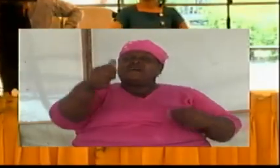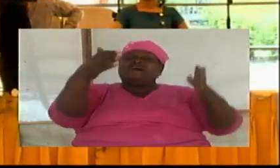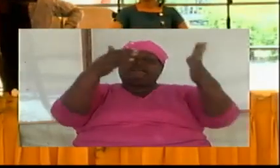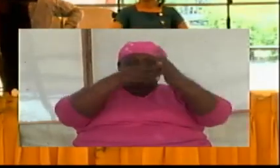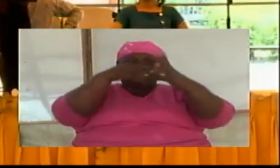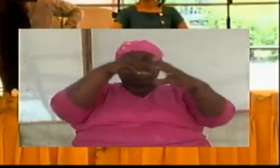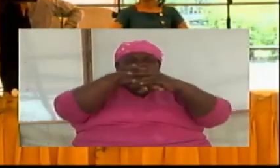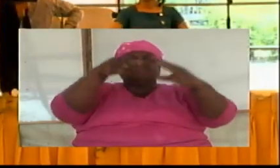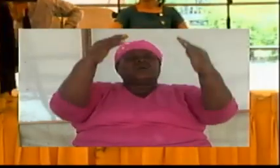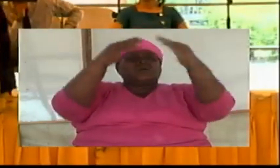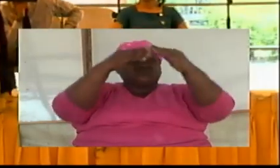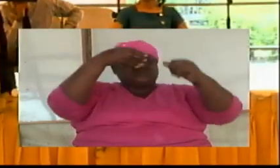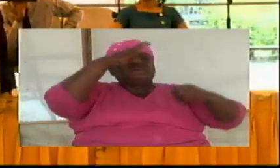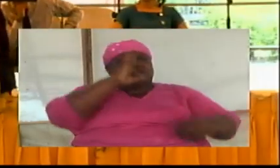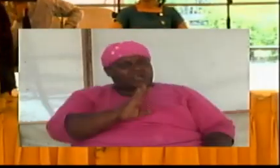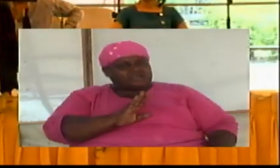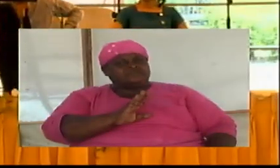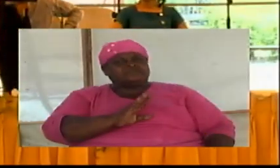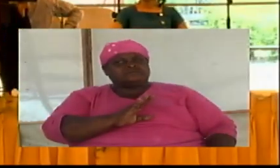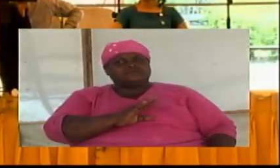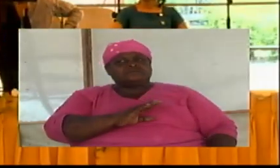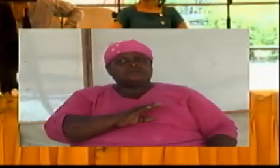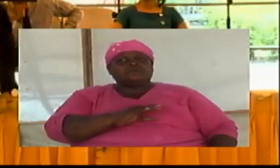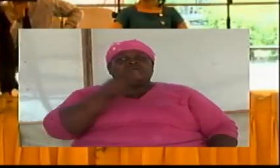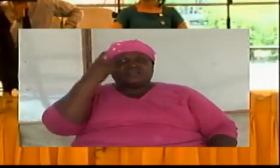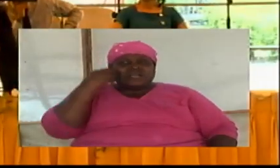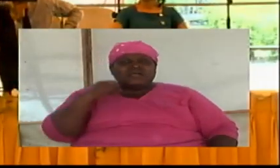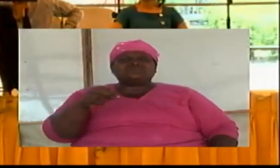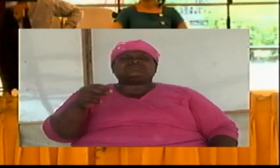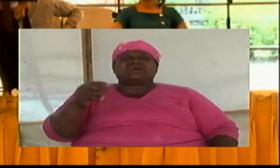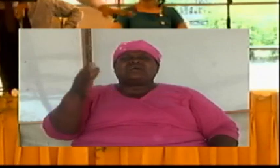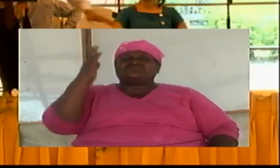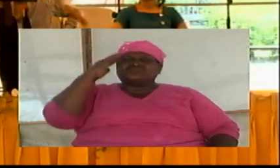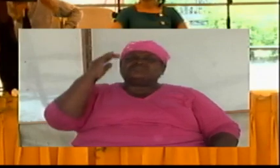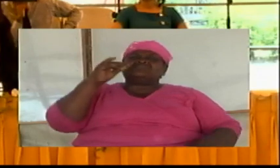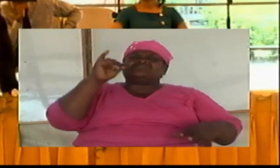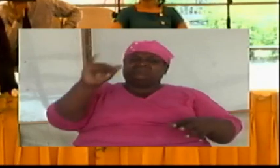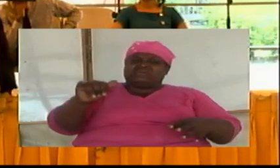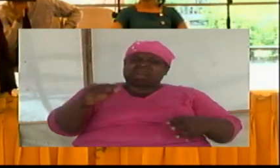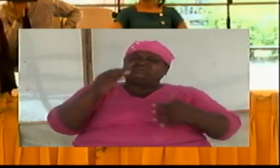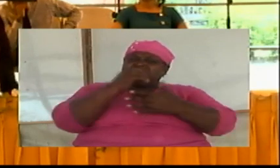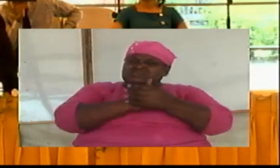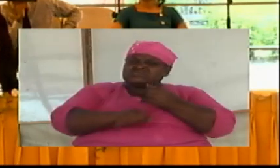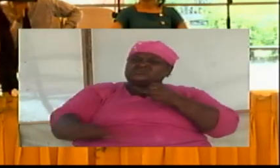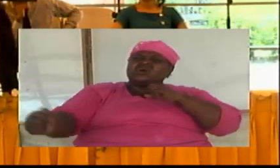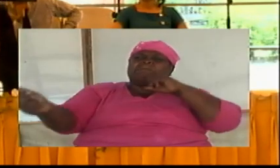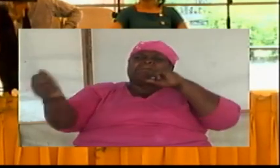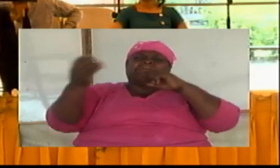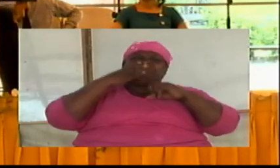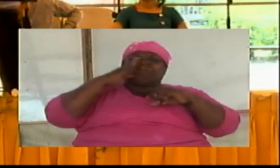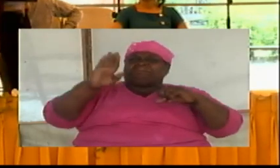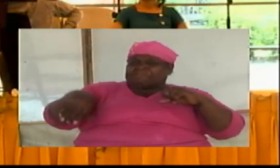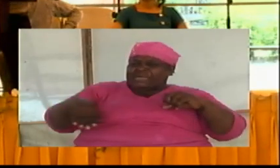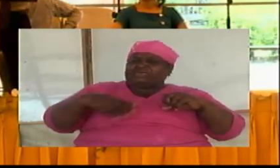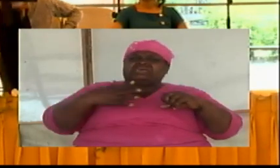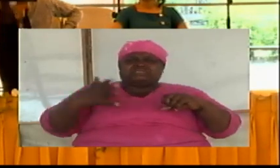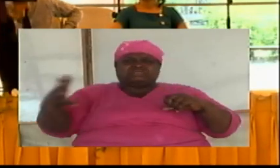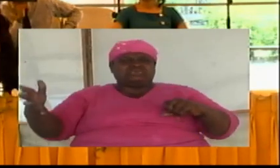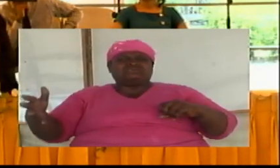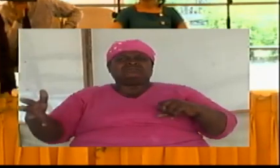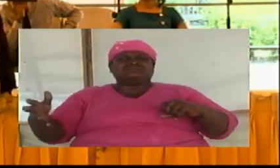Hallelujah. Praise the Lord Jesus. Because I sense that some terrible things, praise God Almighty, is about to be